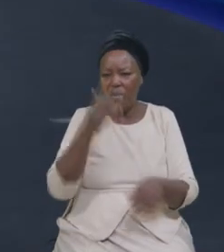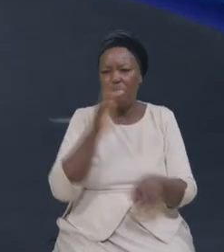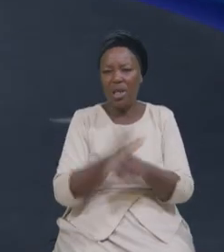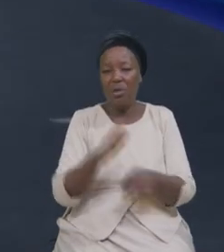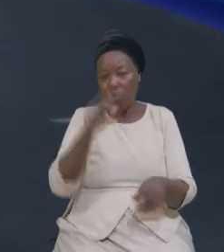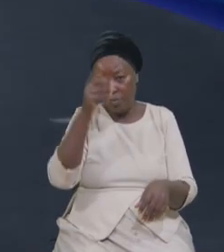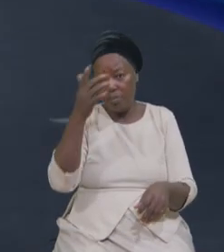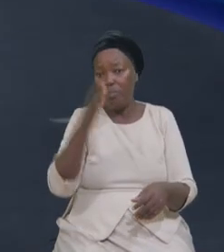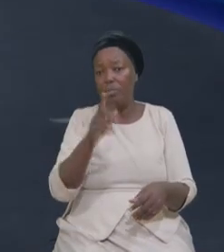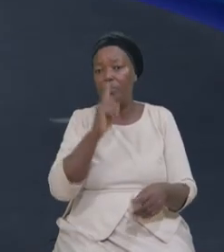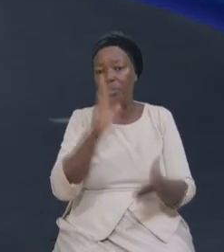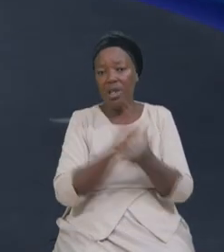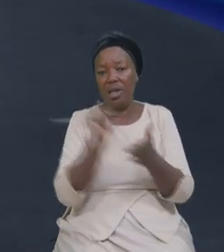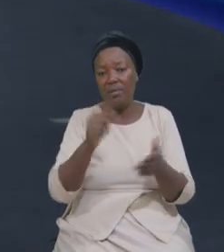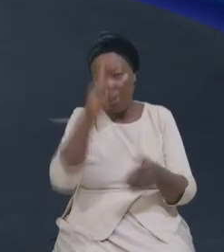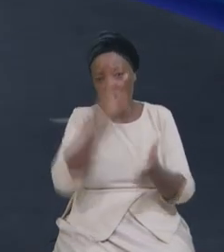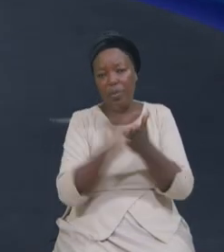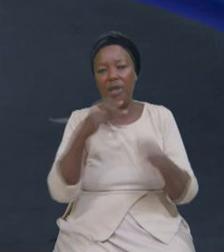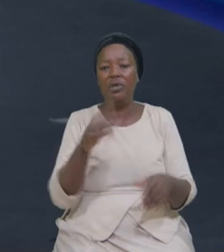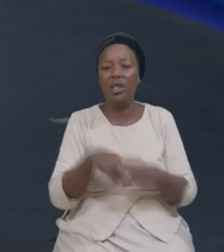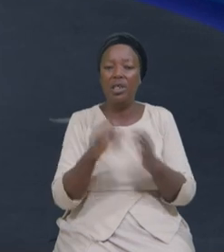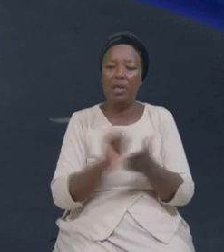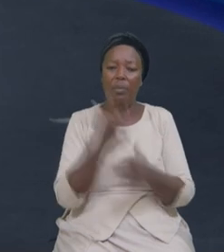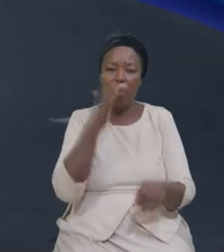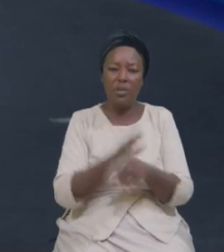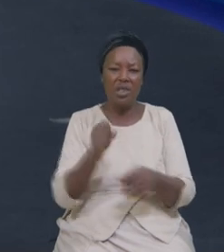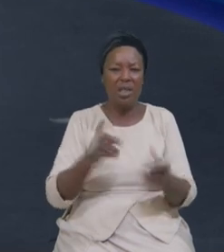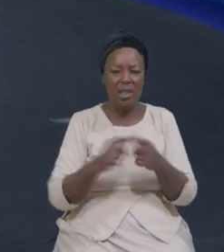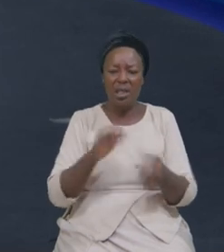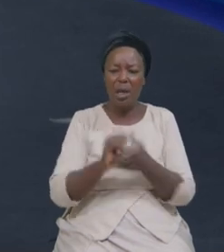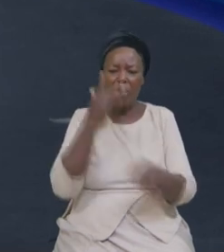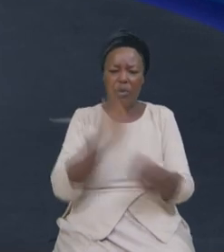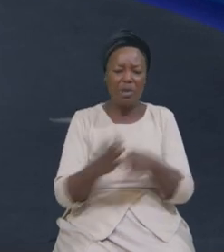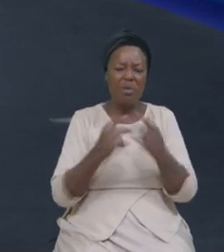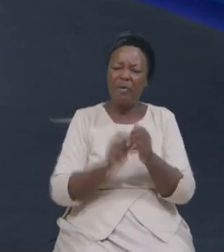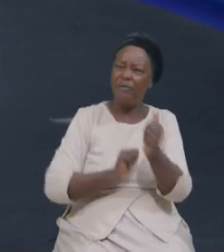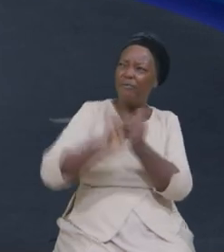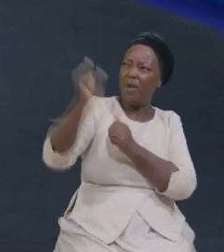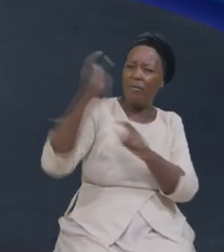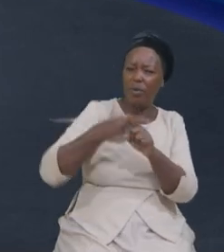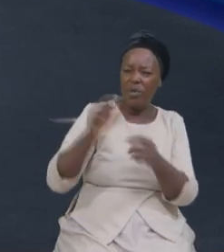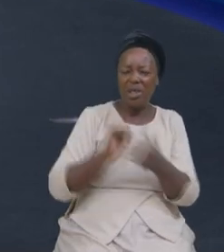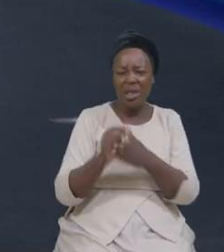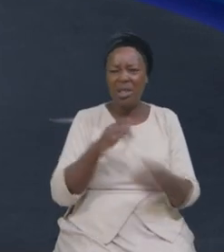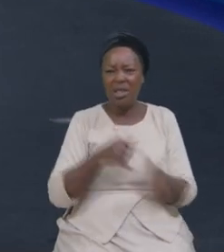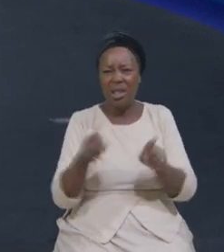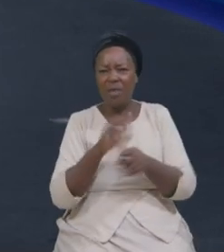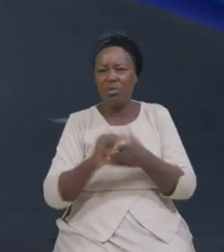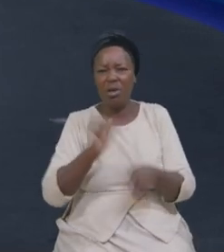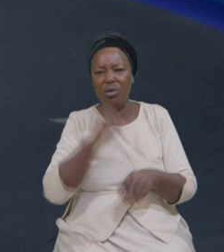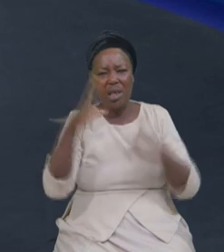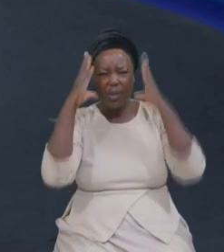may look far, far, far ahead of a human experience, but you know, God is